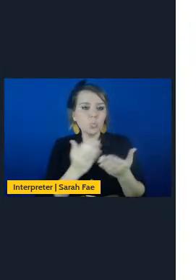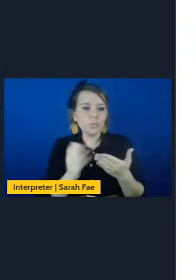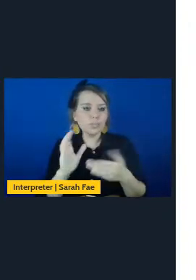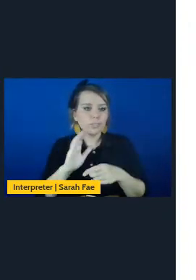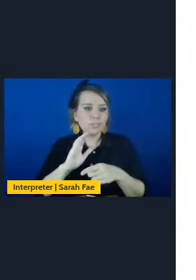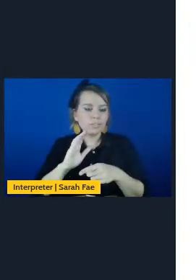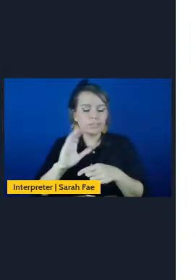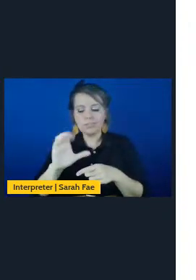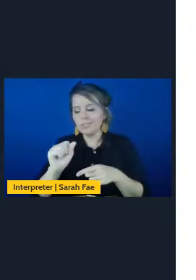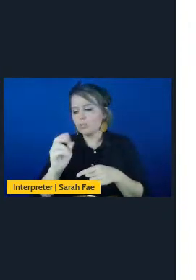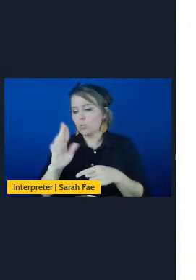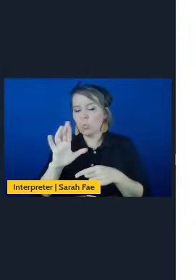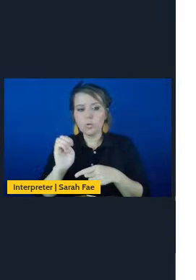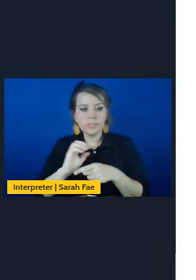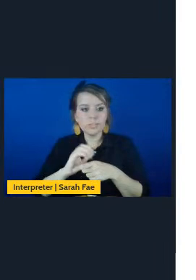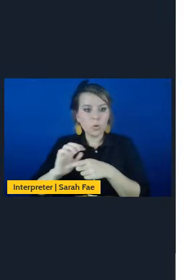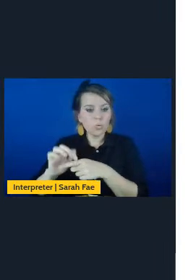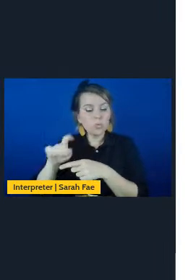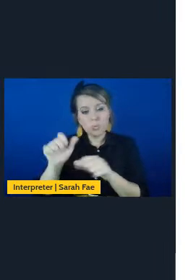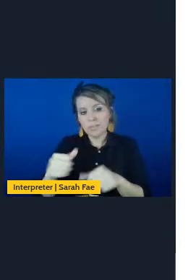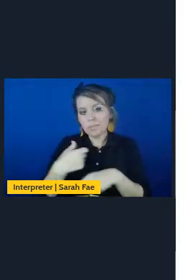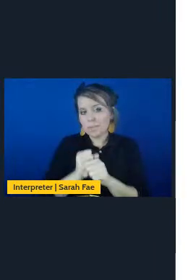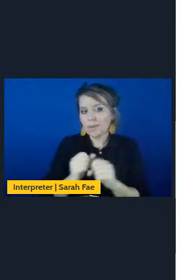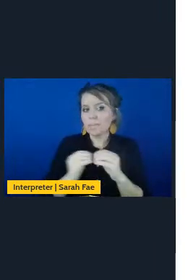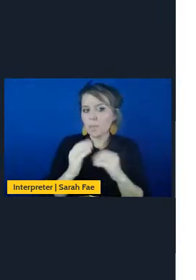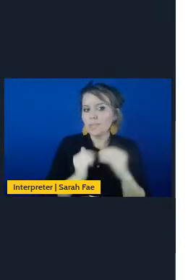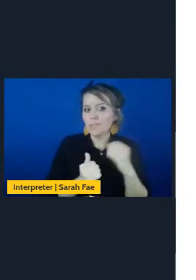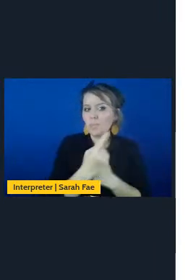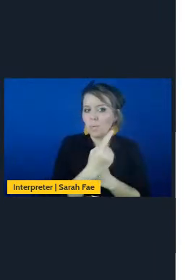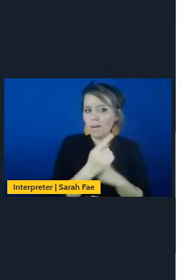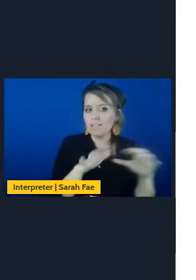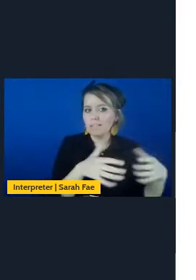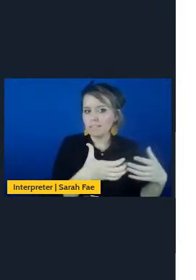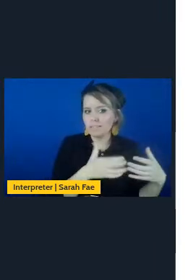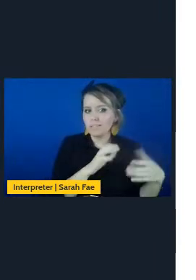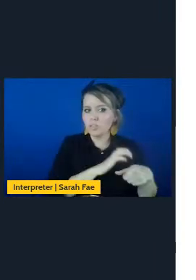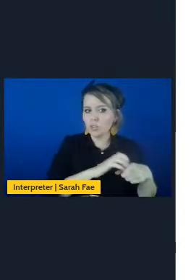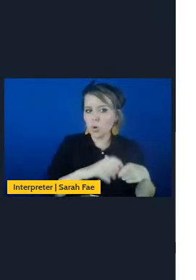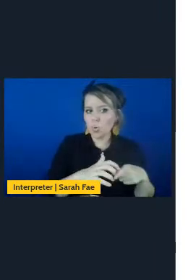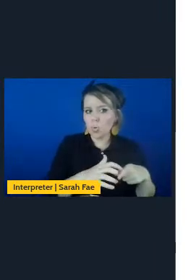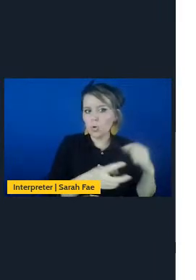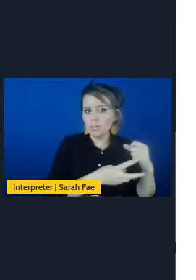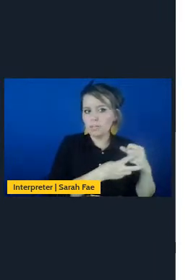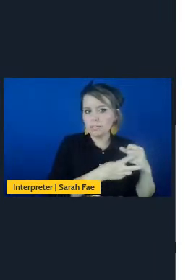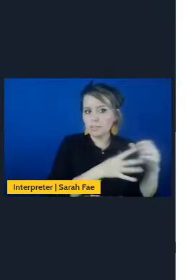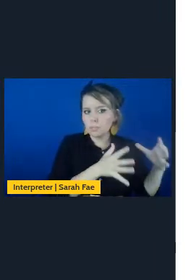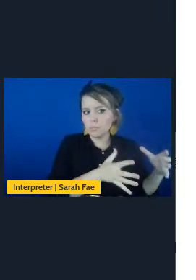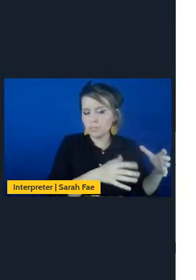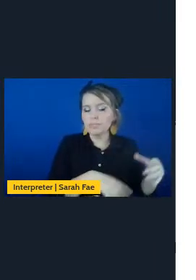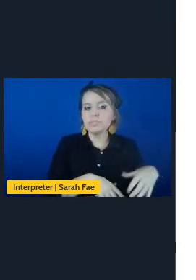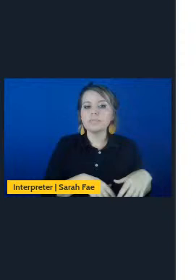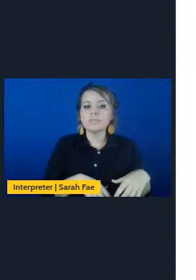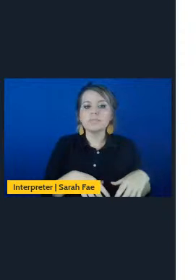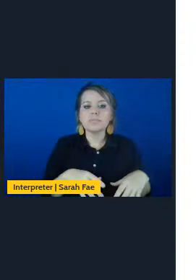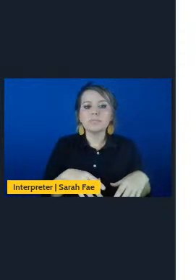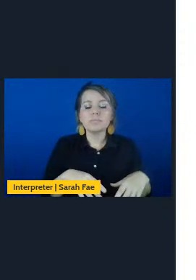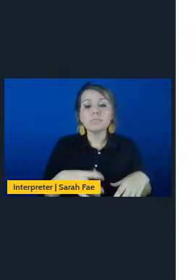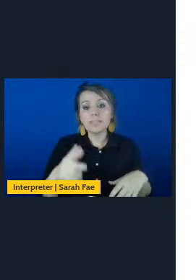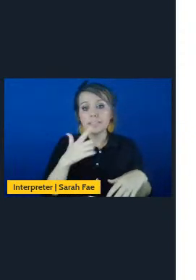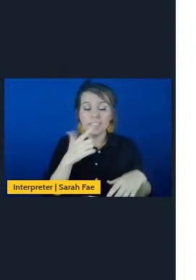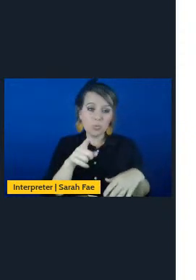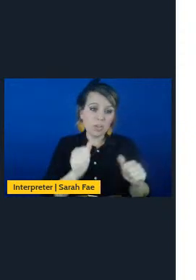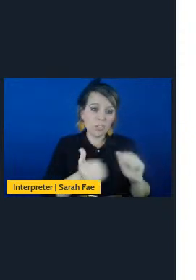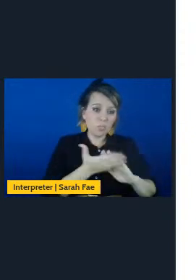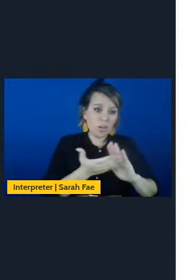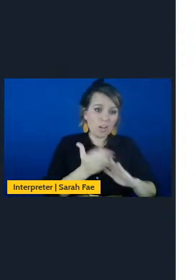create more than one source code repository, of course, let's say separate infrastructure code and your runtime code if you want to,